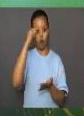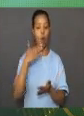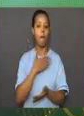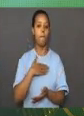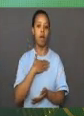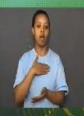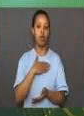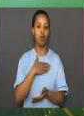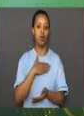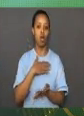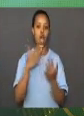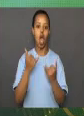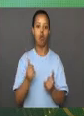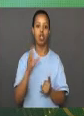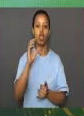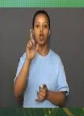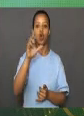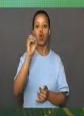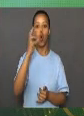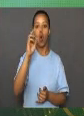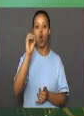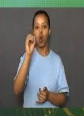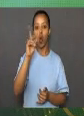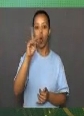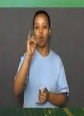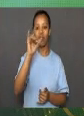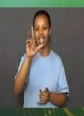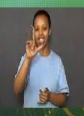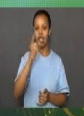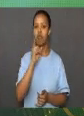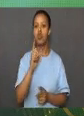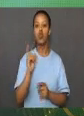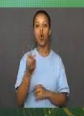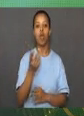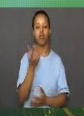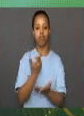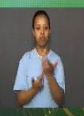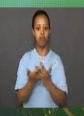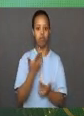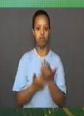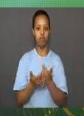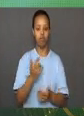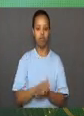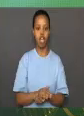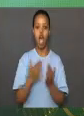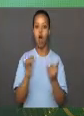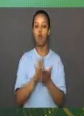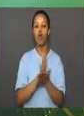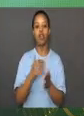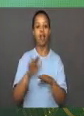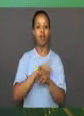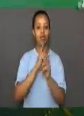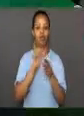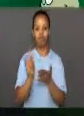please explain what chlorophyll is? Write your answers on a piece of notebook